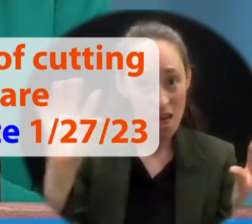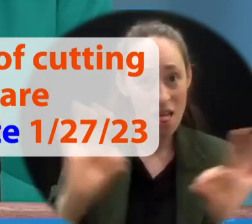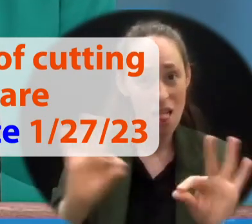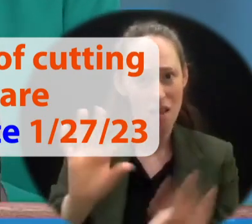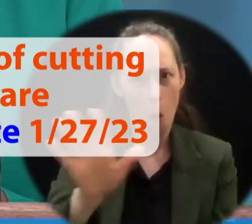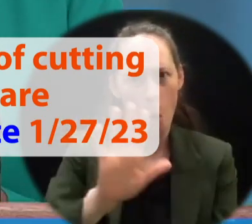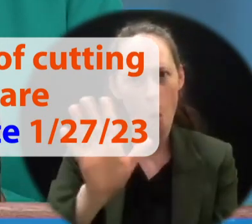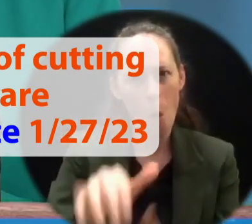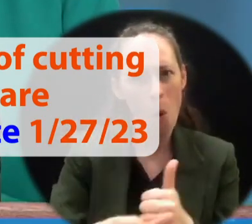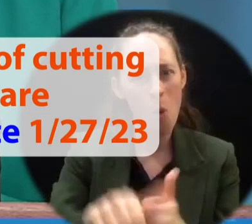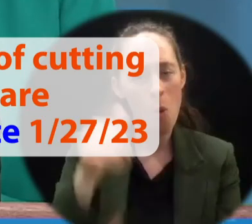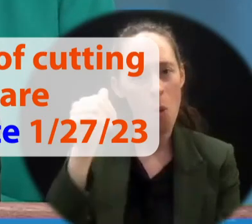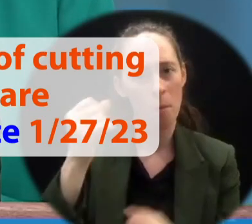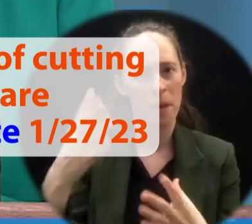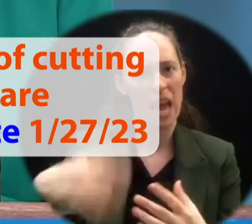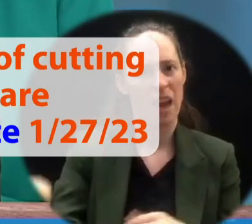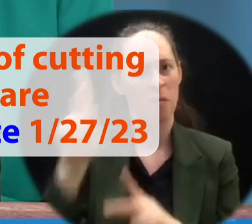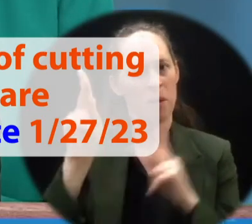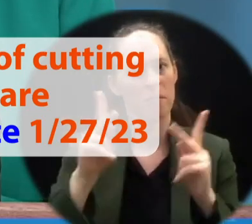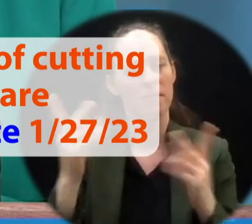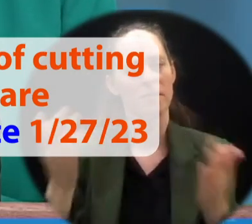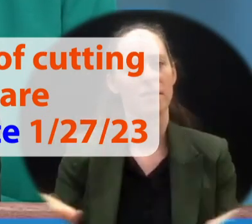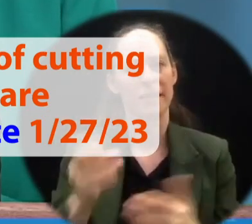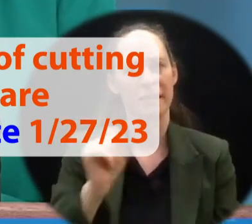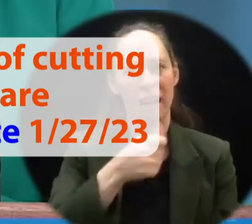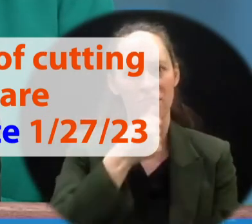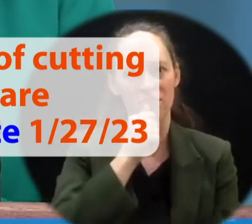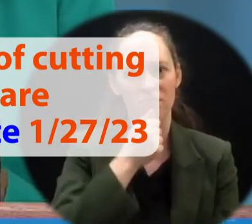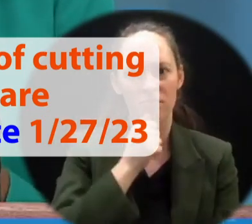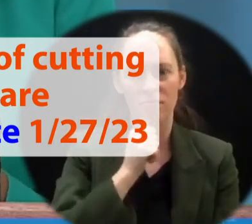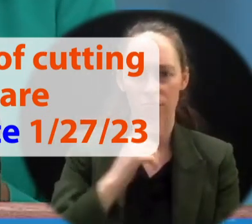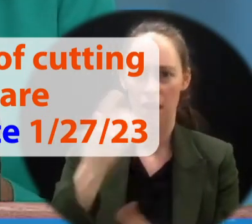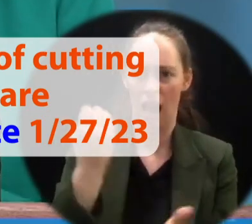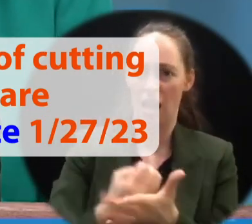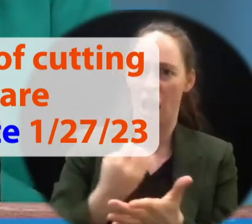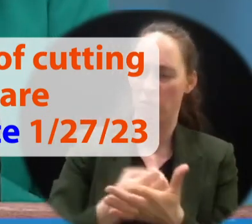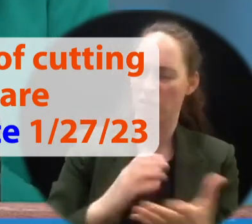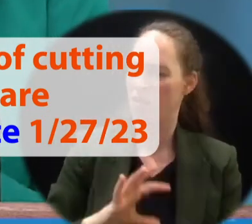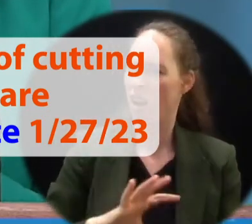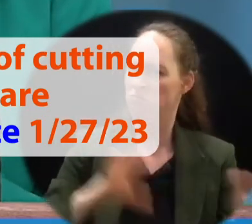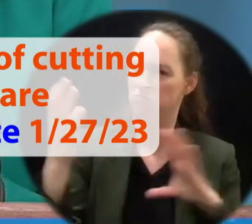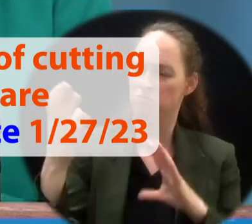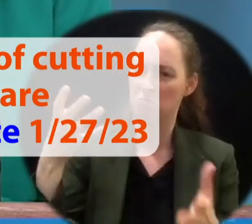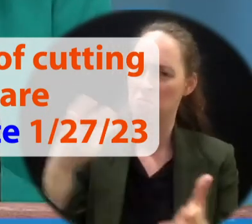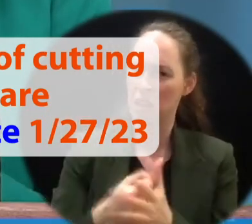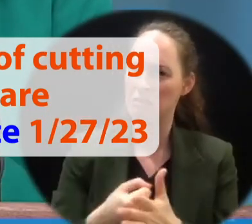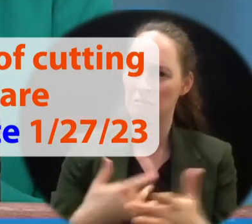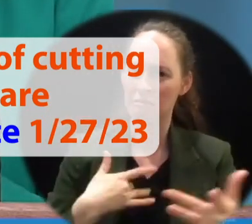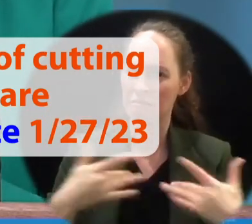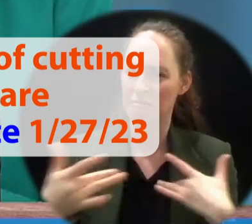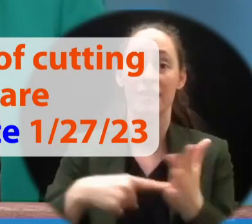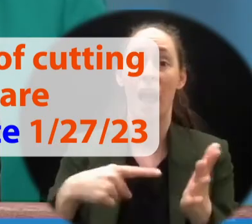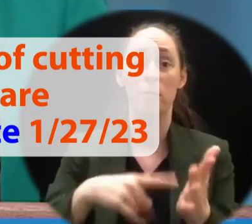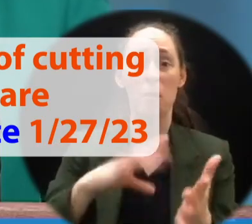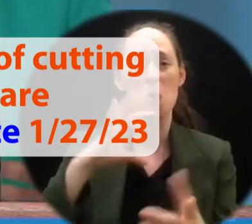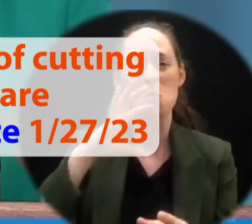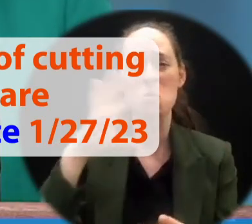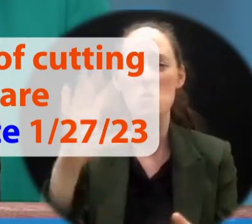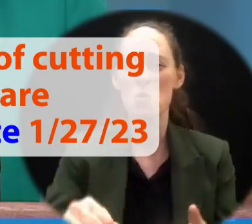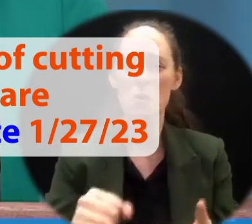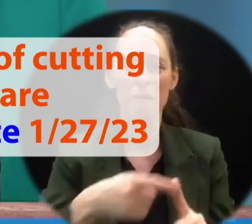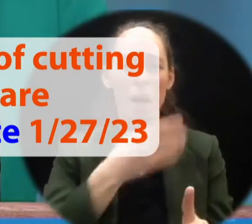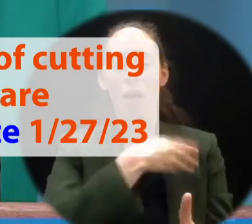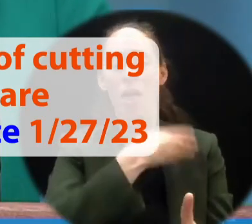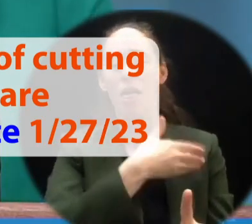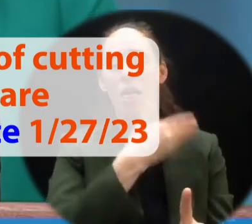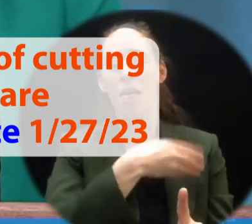credit and of our country, right? You think about the debt ceiling, you think about the debt limit, right? But we